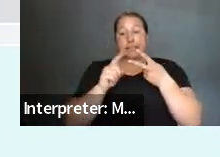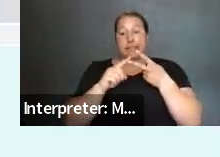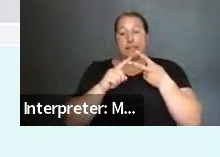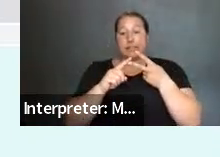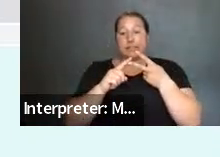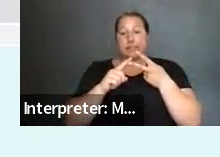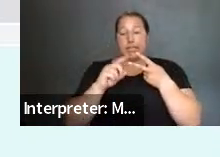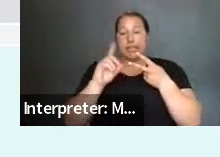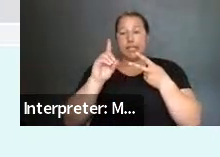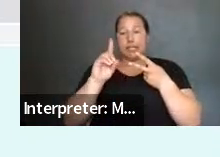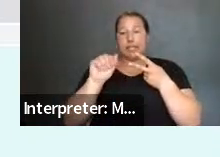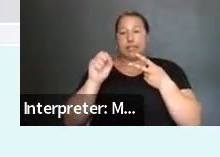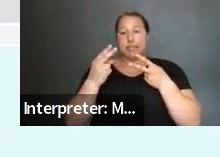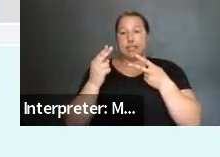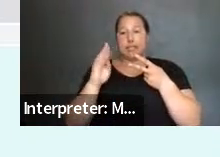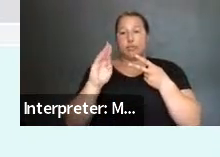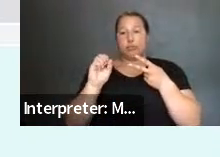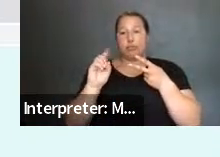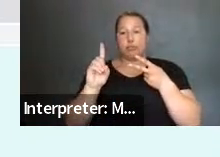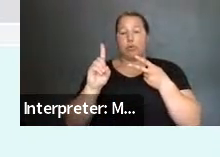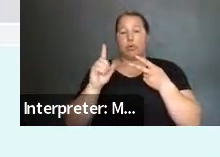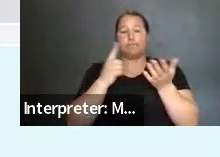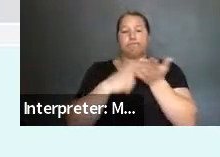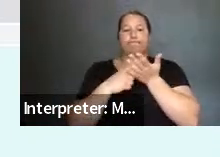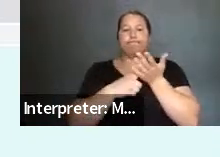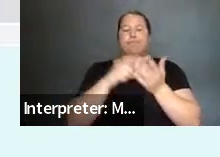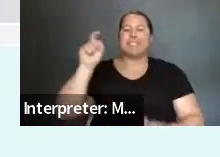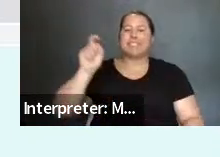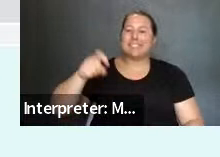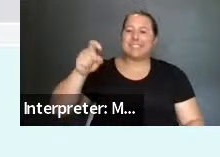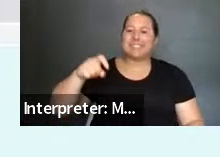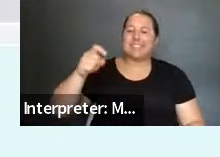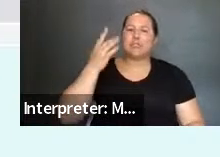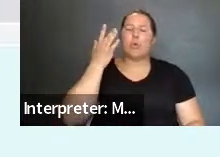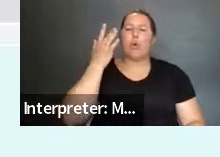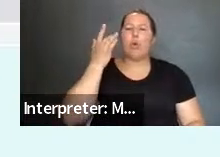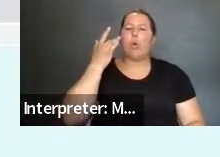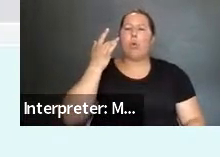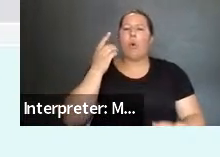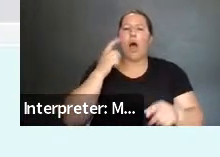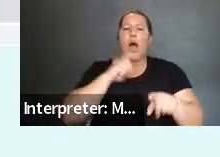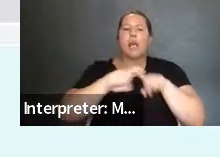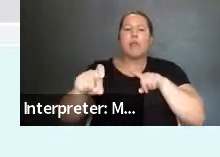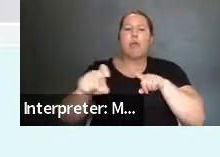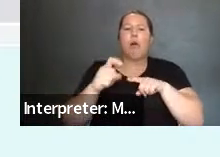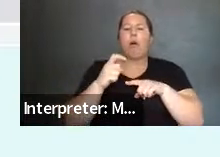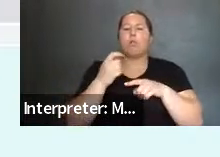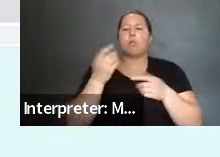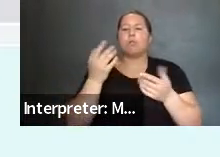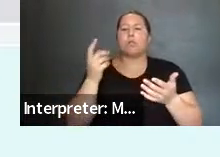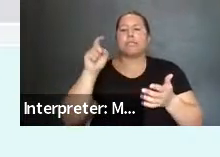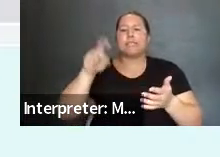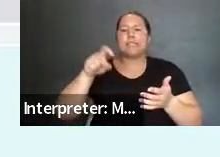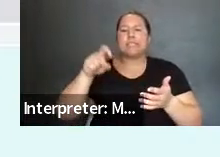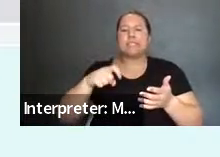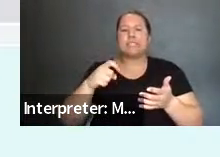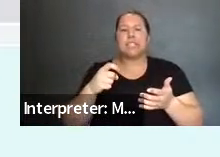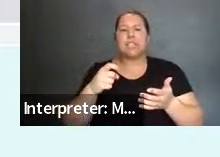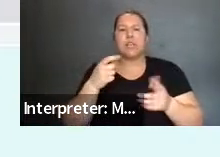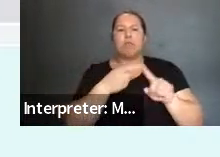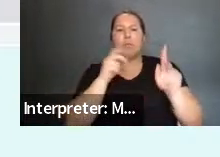item on the dashboard talks about the needs. Why were the calls made? What was the need of the resident? And so as you see,